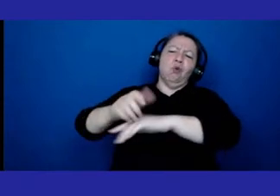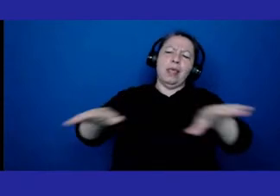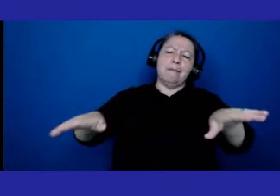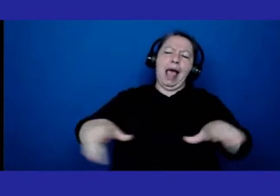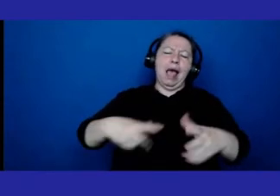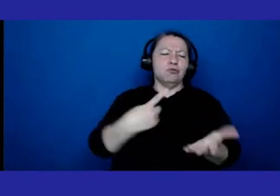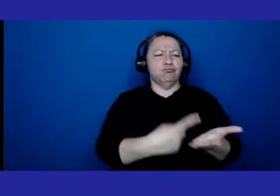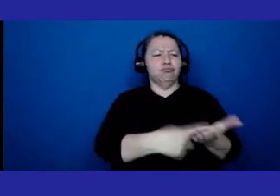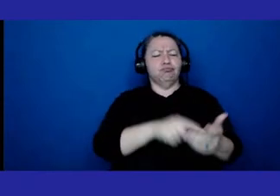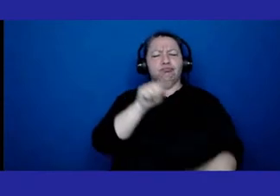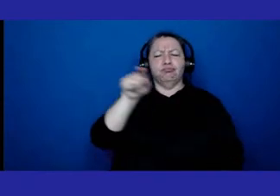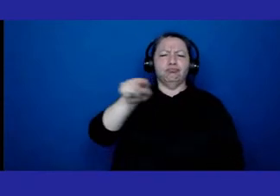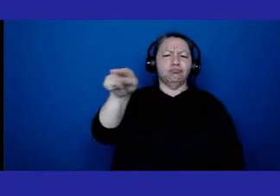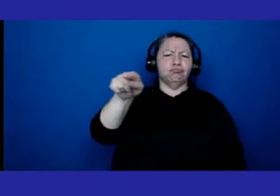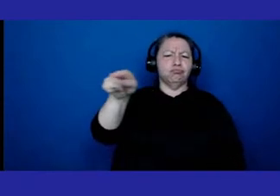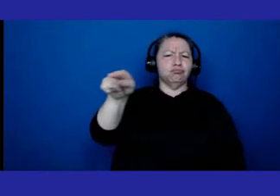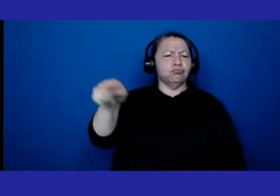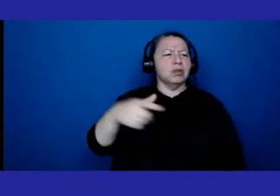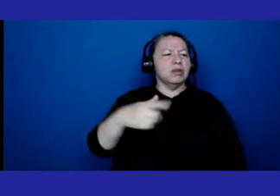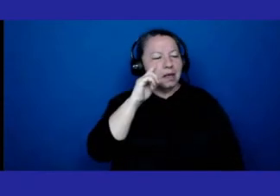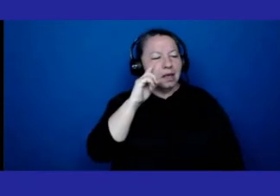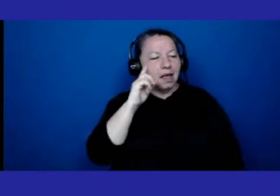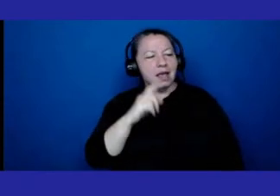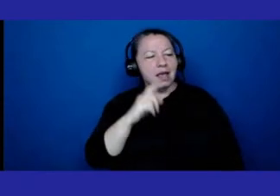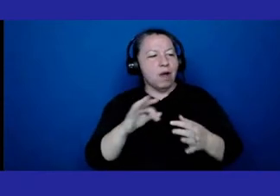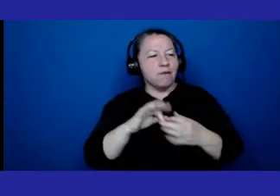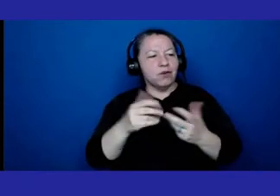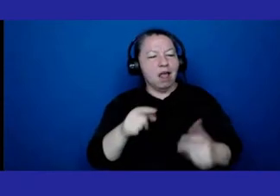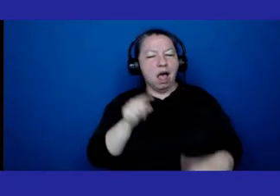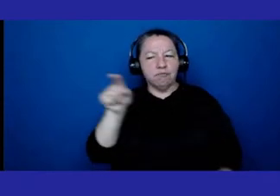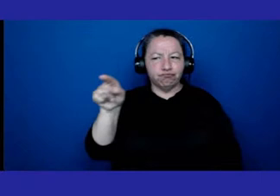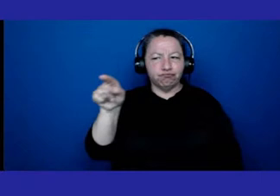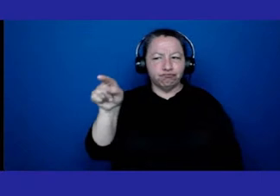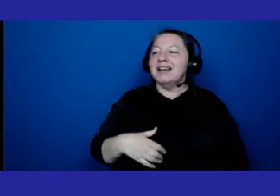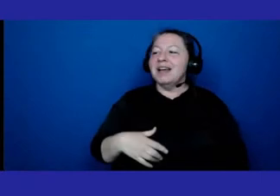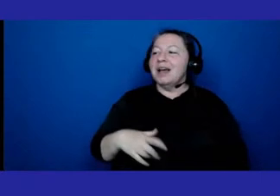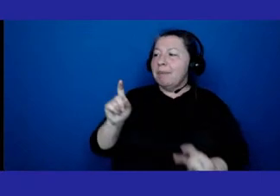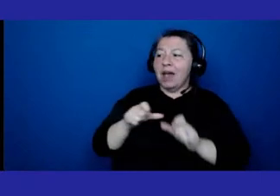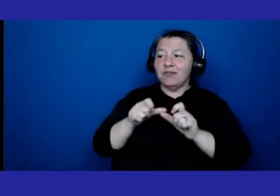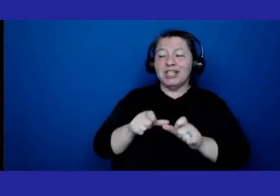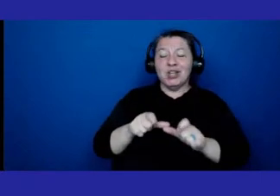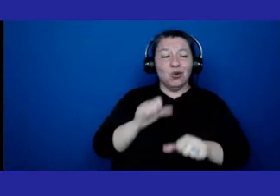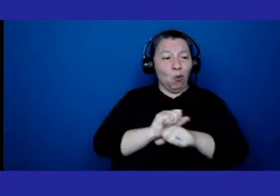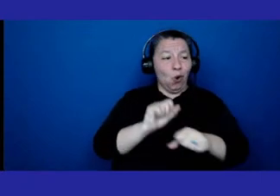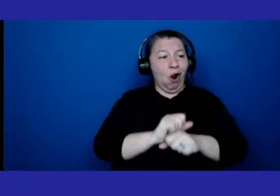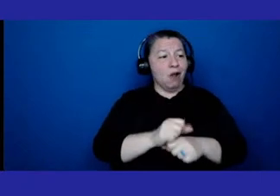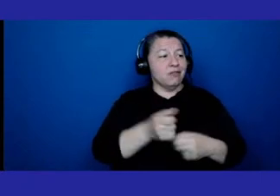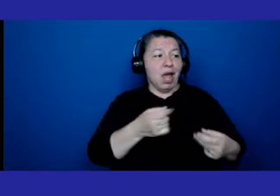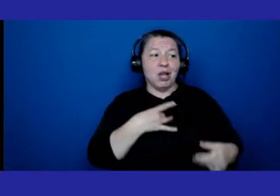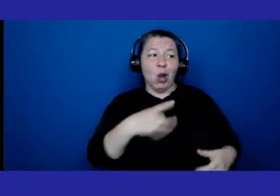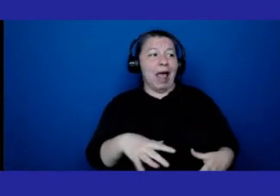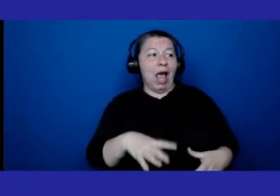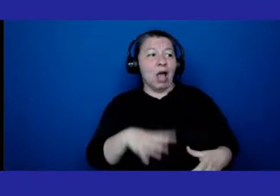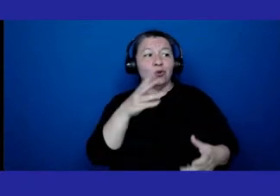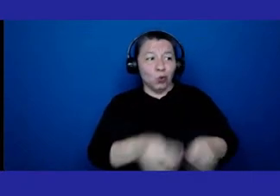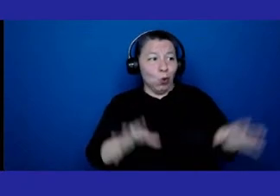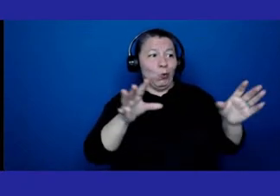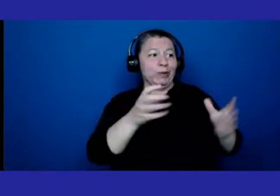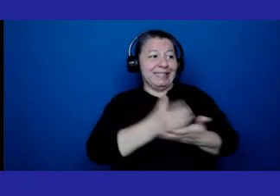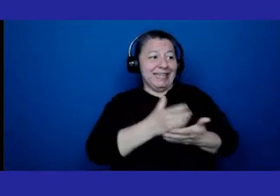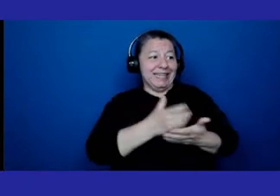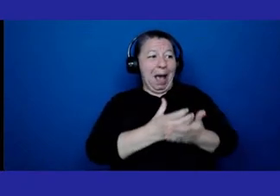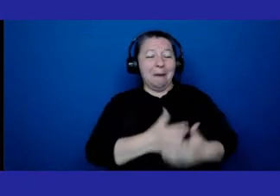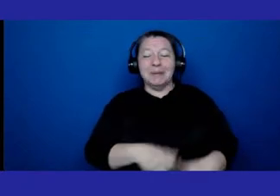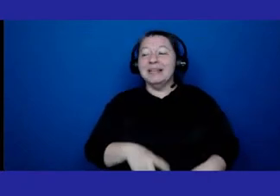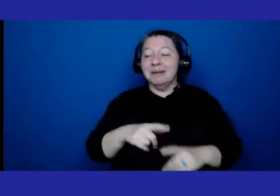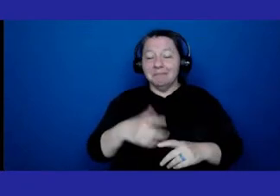got to continue to work hard, right? To keep it. You have to keep your trip. So they don't like to lose the cup, but they certainly like to get the cup and put it on the mantle.